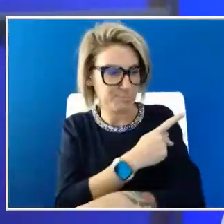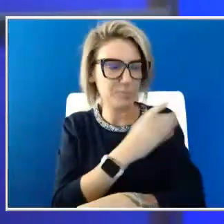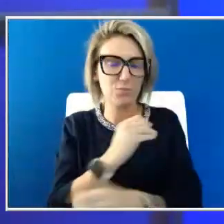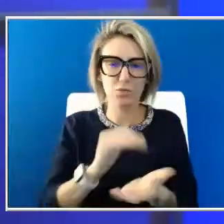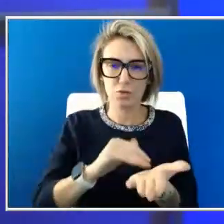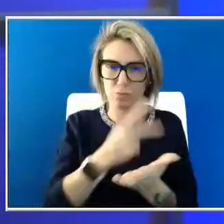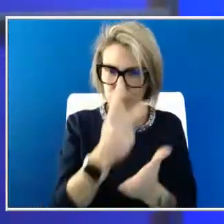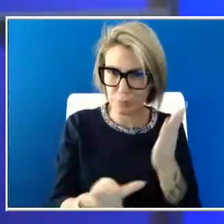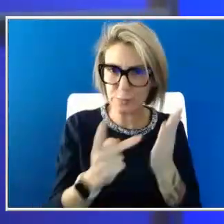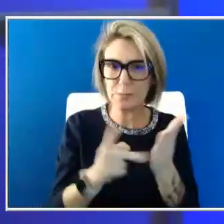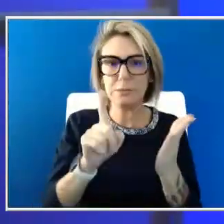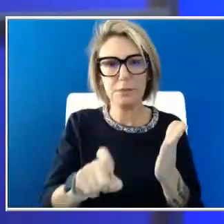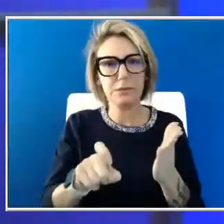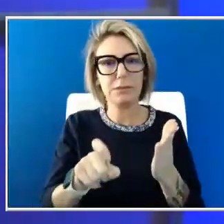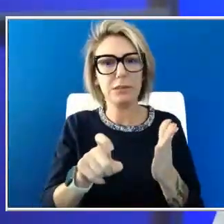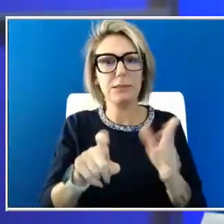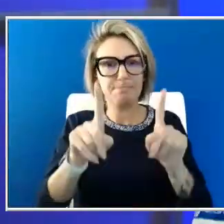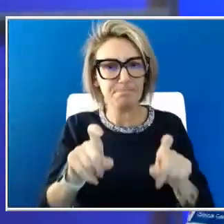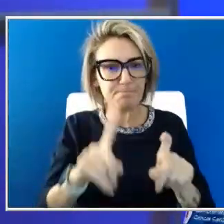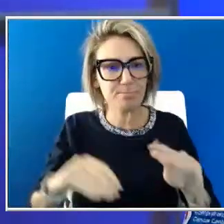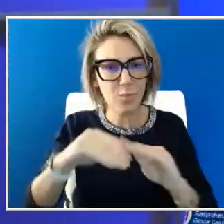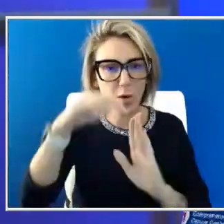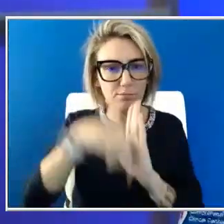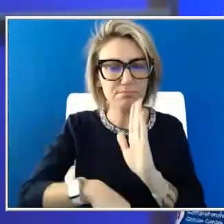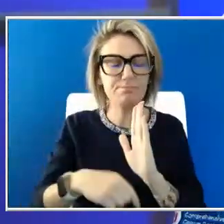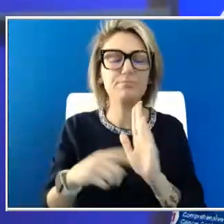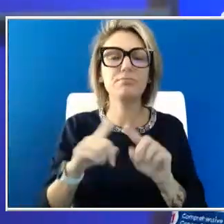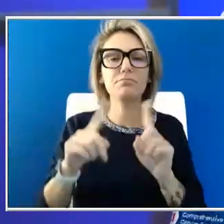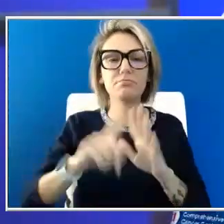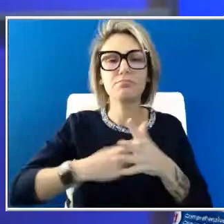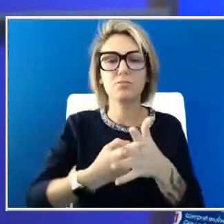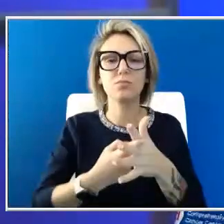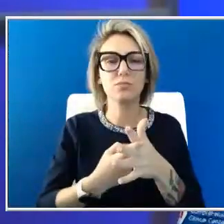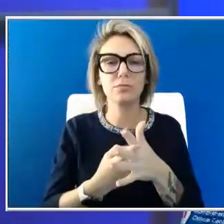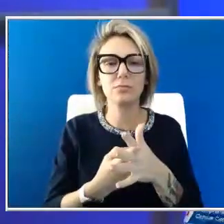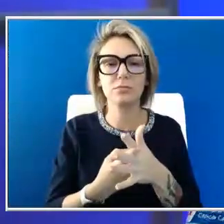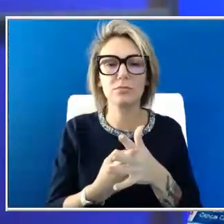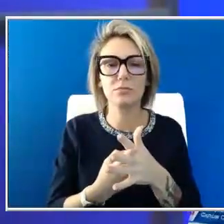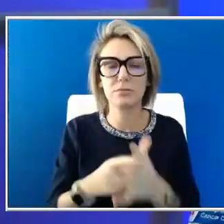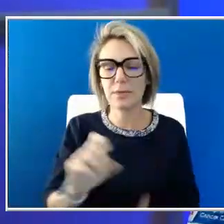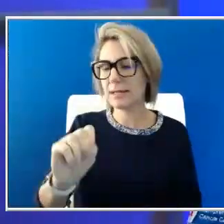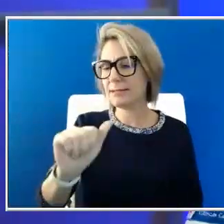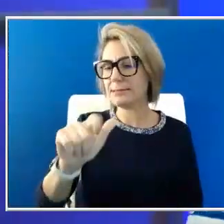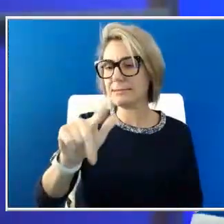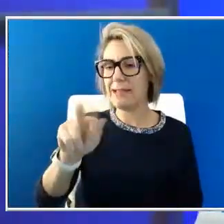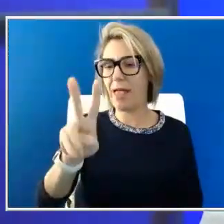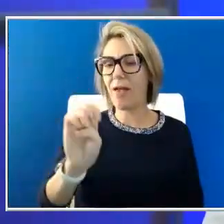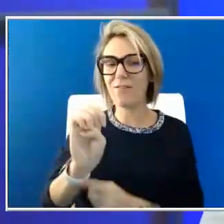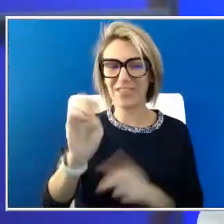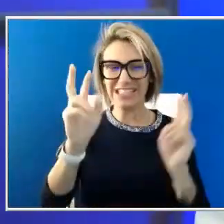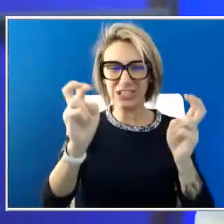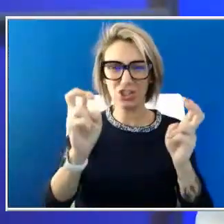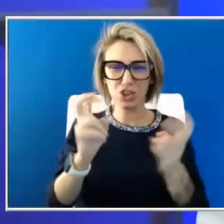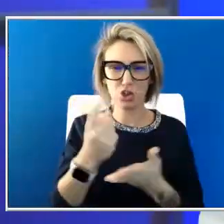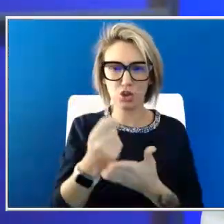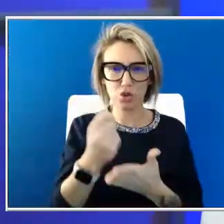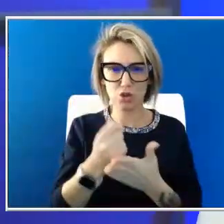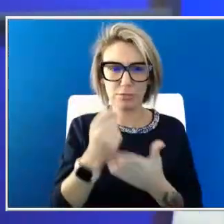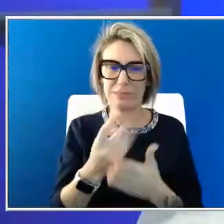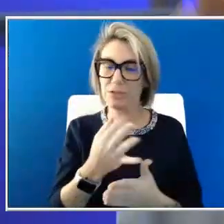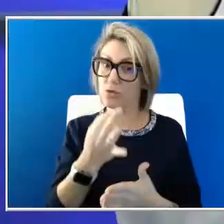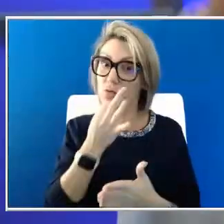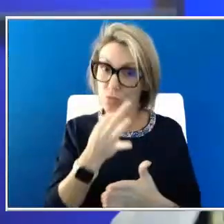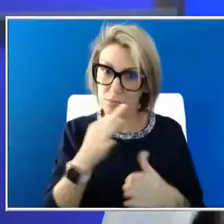more. Now, we want to start what we call salvage treatment. So we want to start treatment as soon as